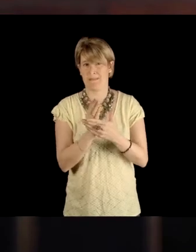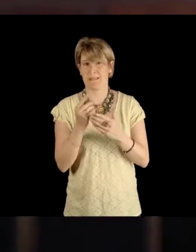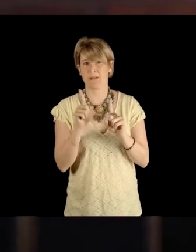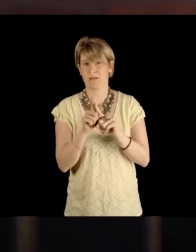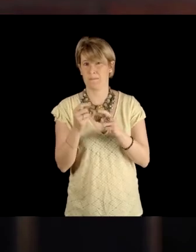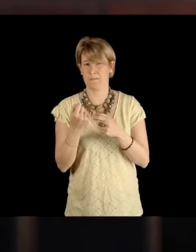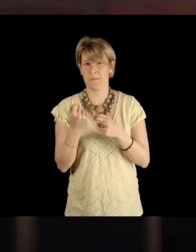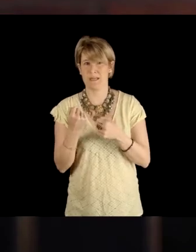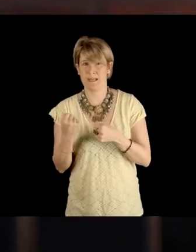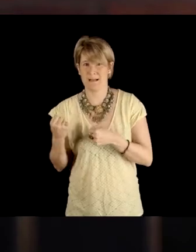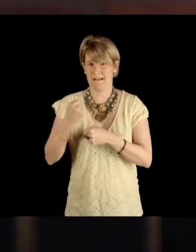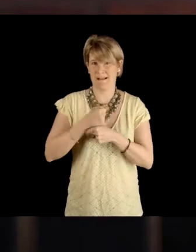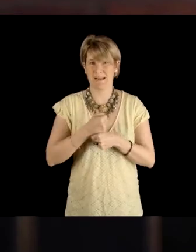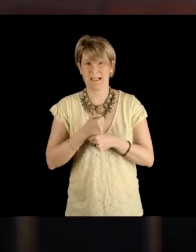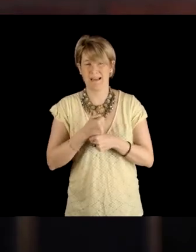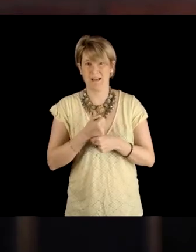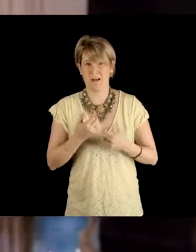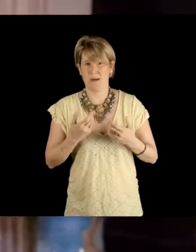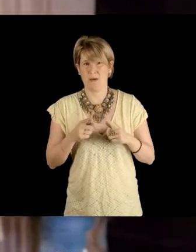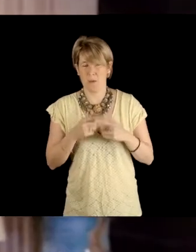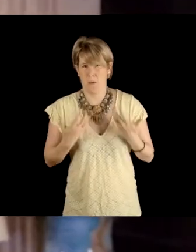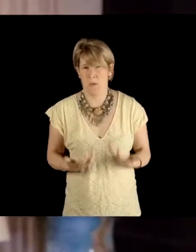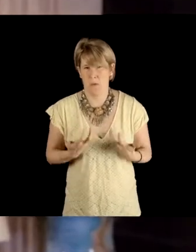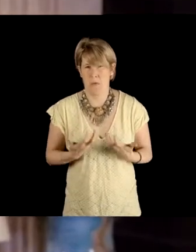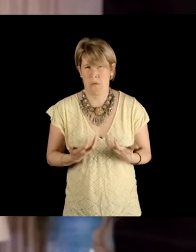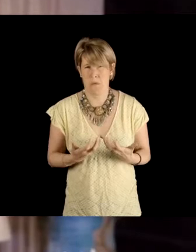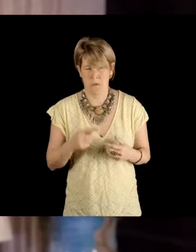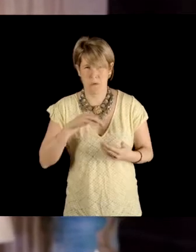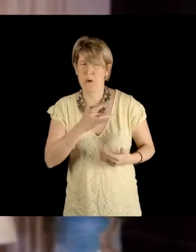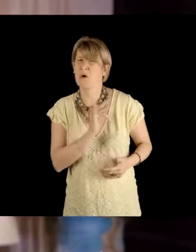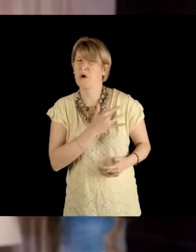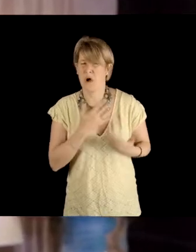days you keep thinking about her. The impression has got you.